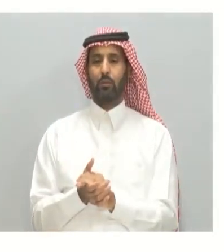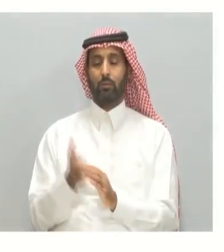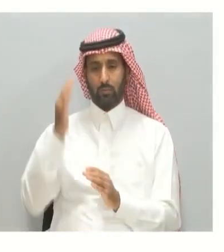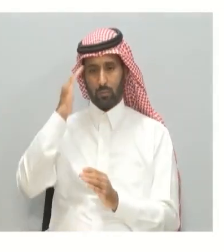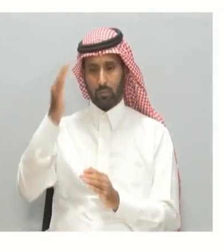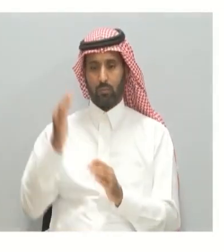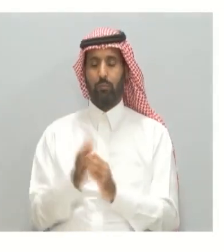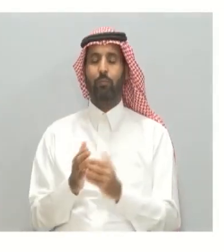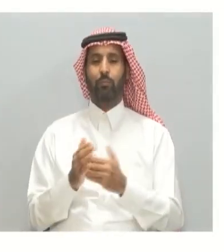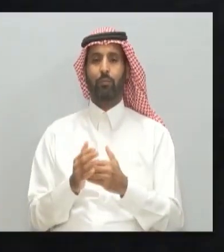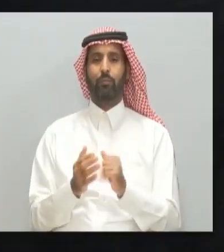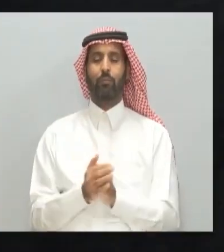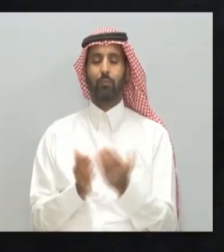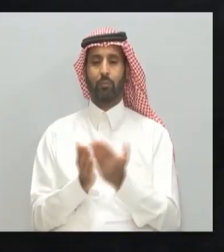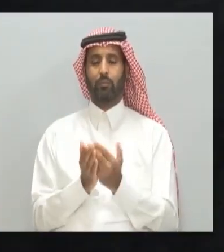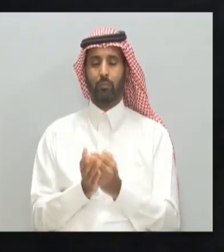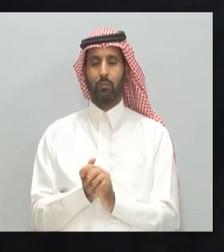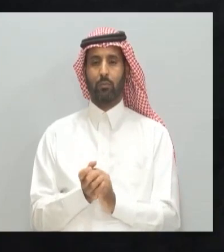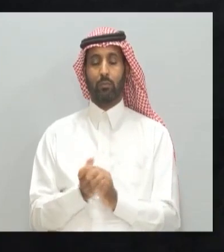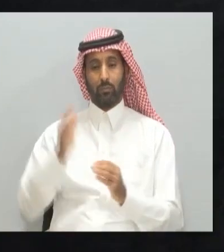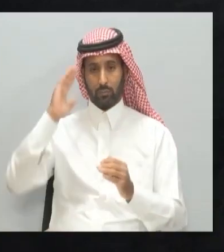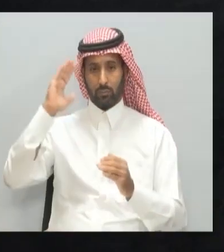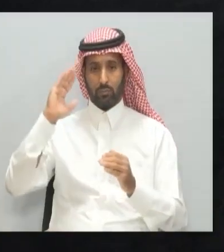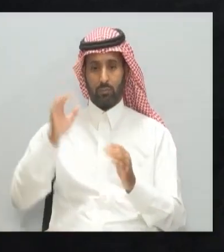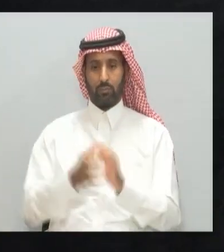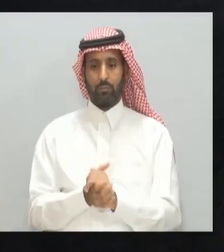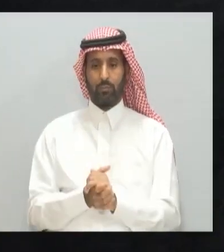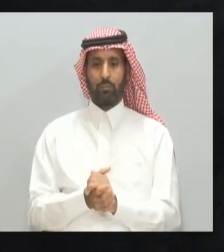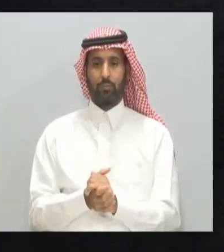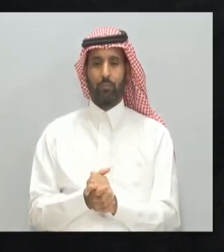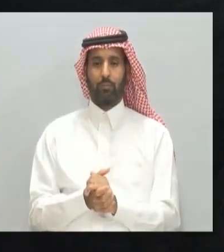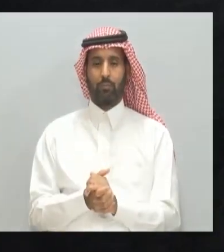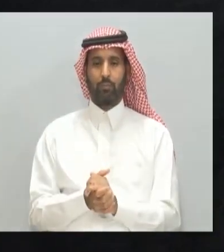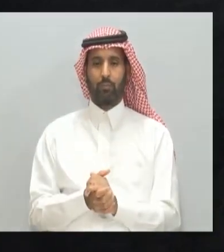See you next lesson, inshallah. Subhanakallahu bihamdik. Ashhadu an la ilaha illa anta astaghfiruka wa atubu ilayk. Assalamu alaikum.